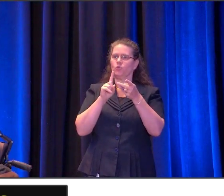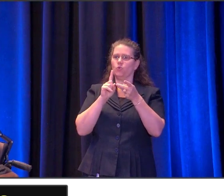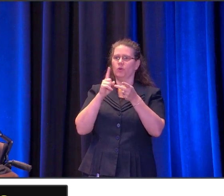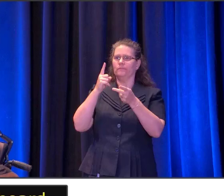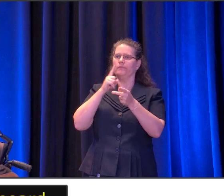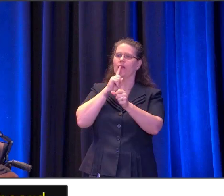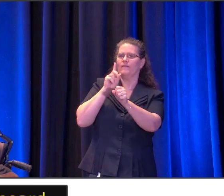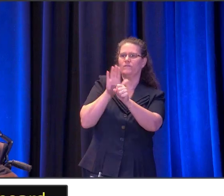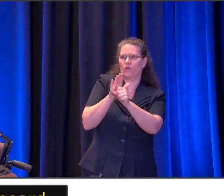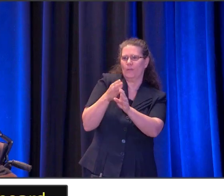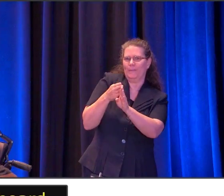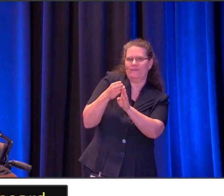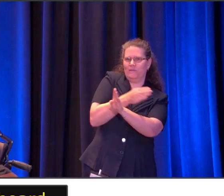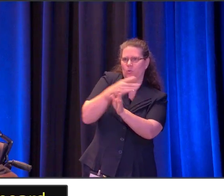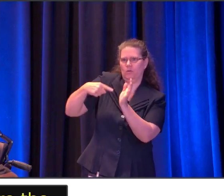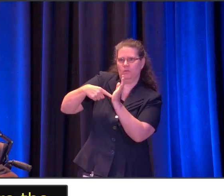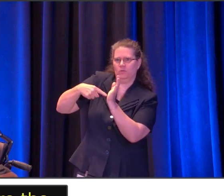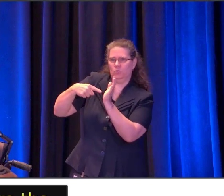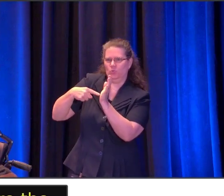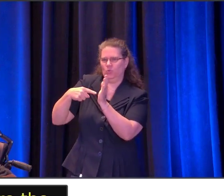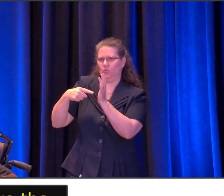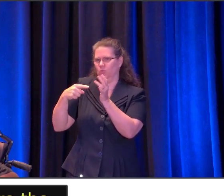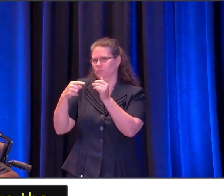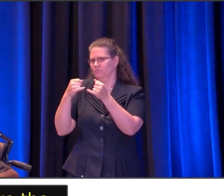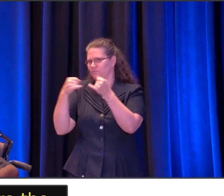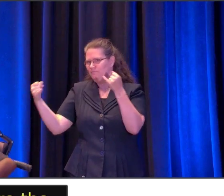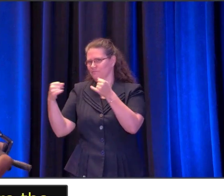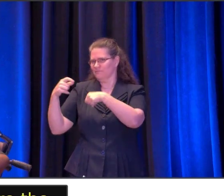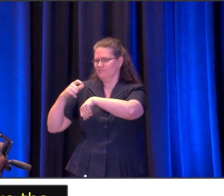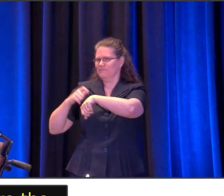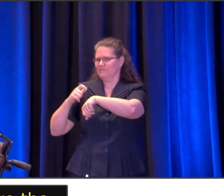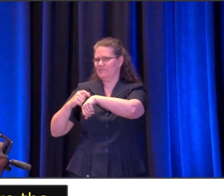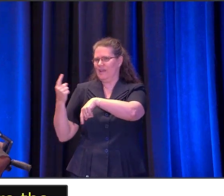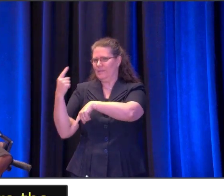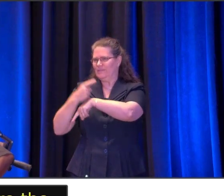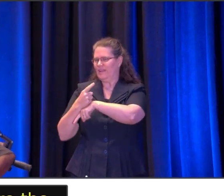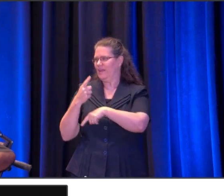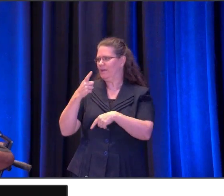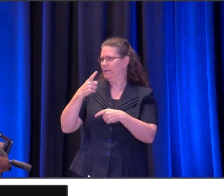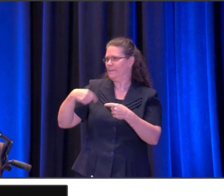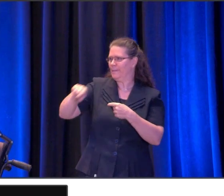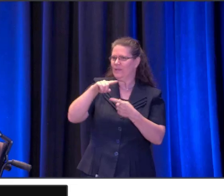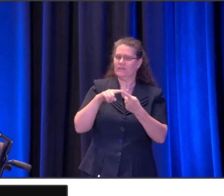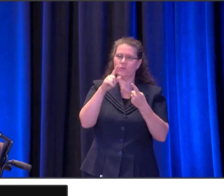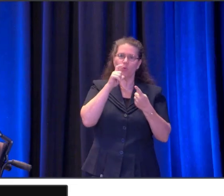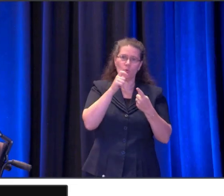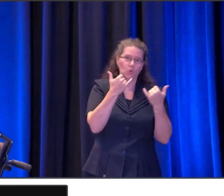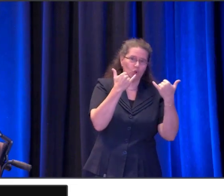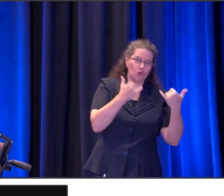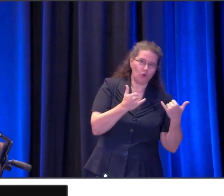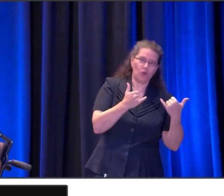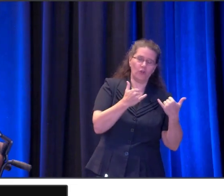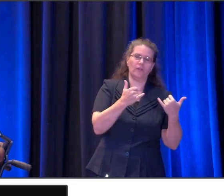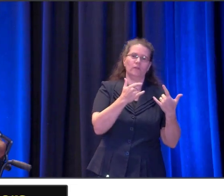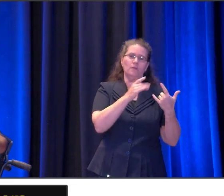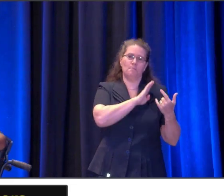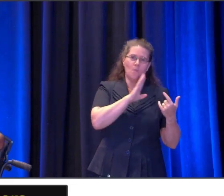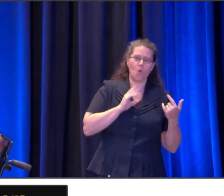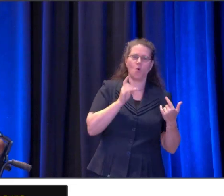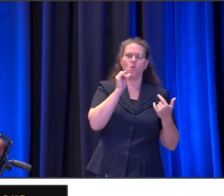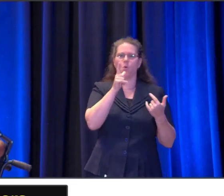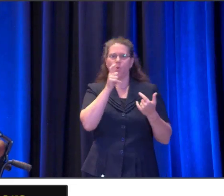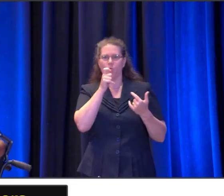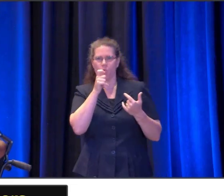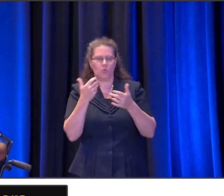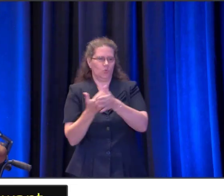This includes current board members whose terms are ending and they want to run again. Now moving on